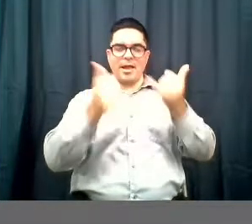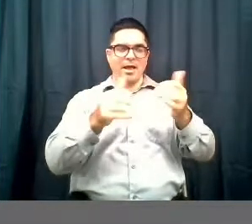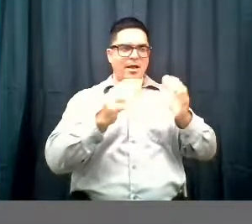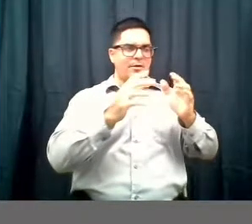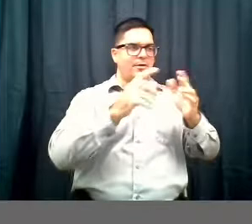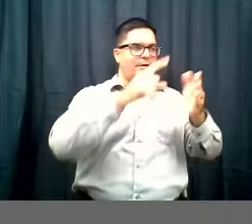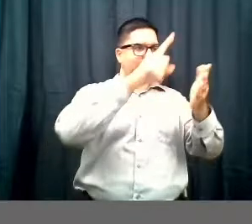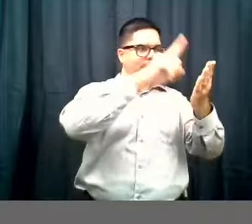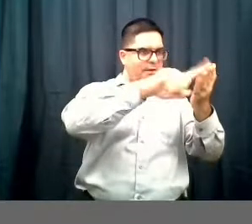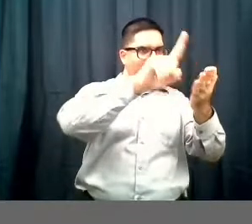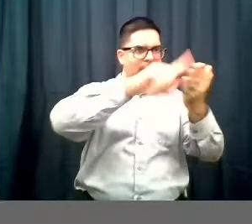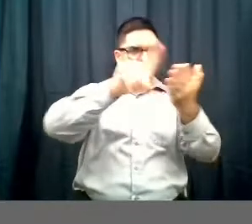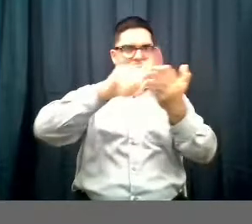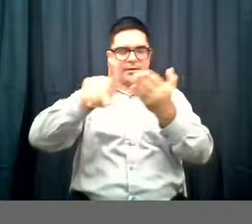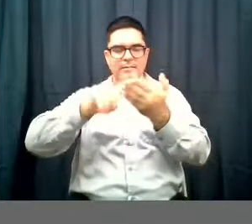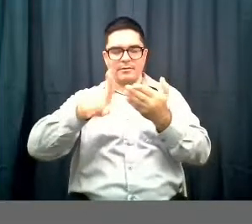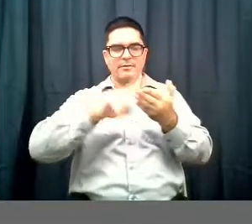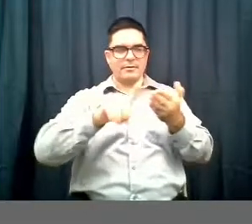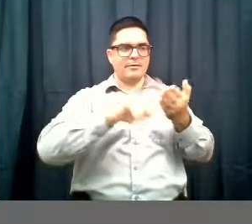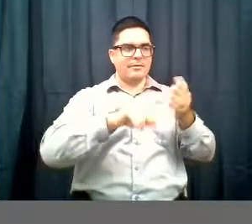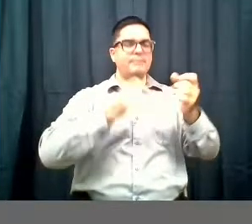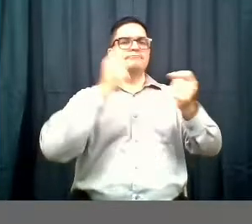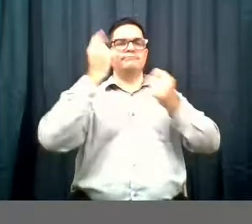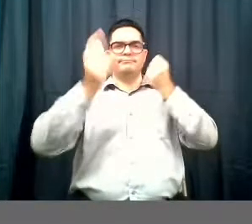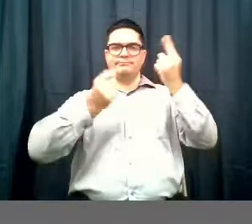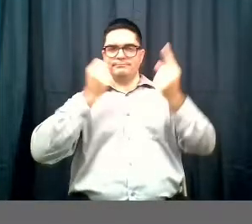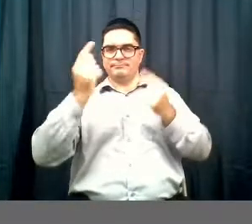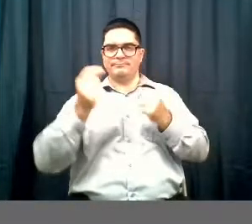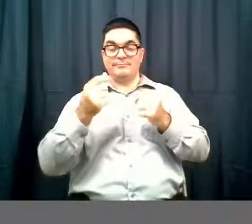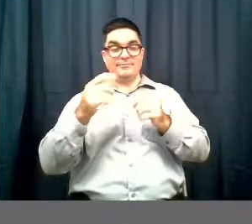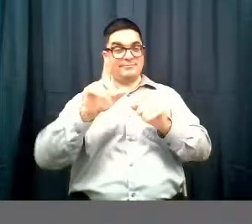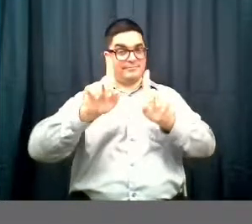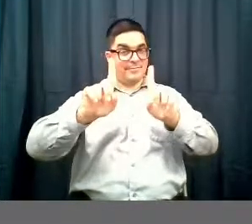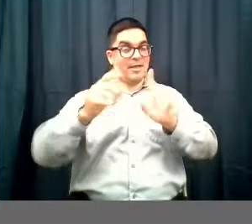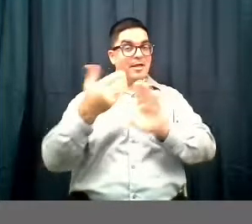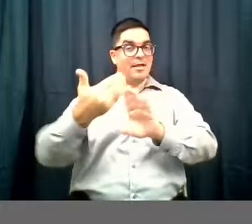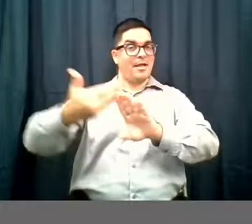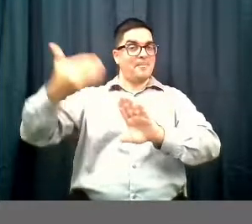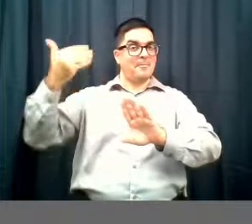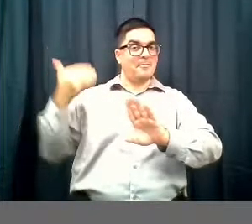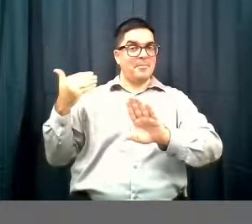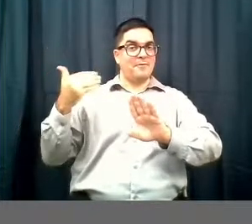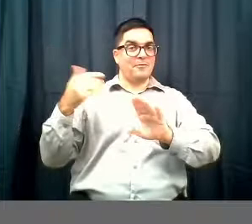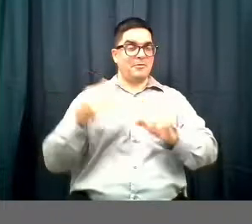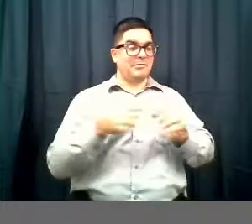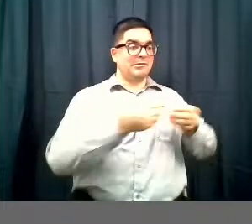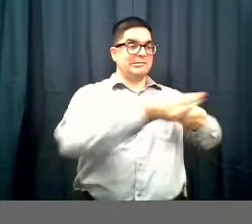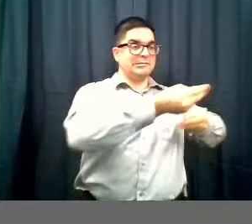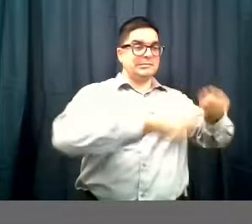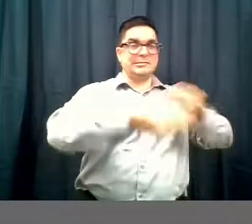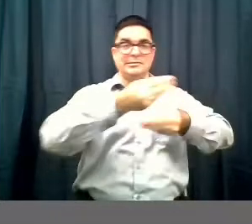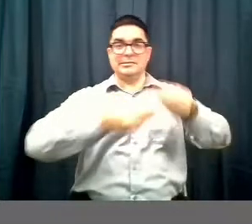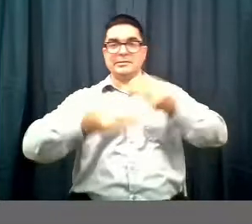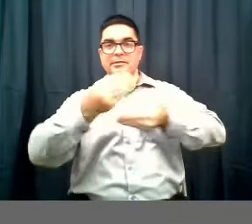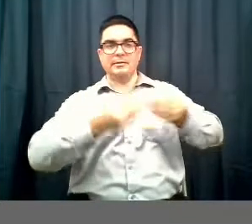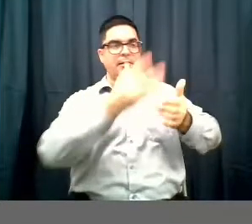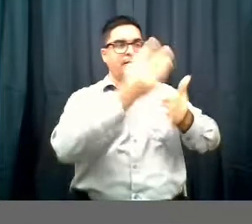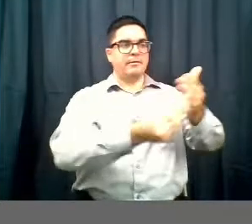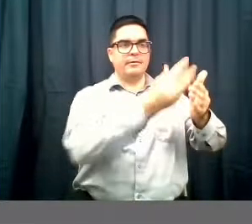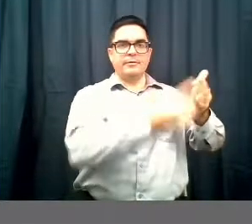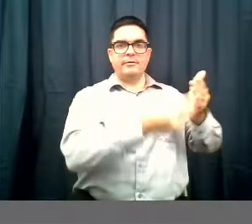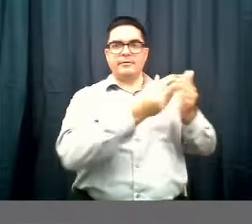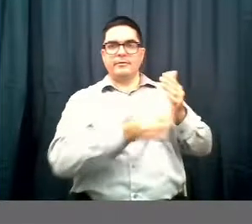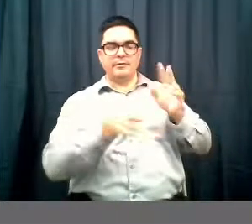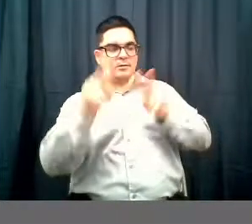existed, where they were, or what the balances were. This identification and this transparency in bank accounts has been